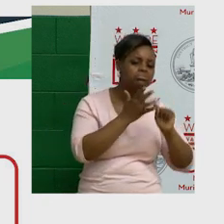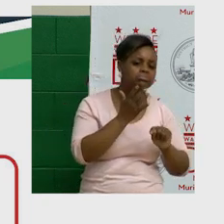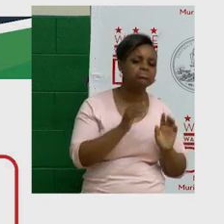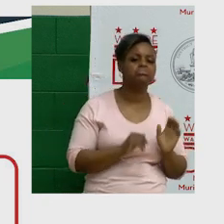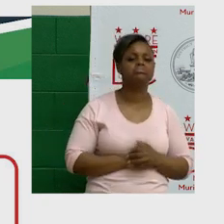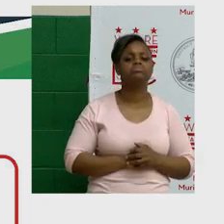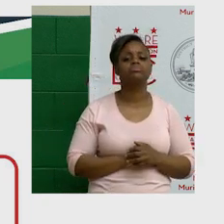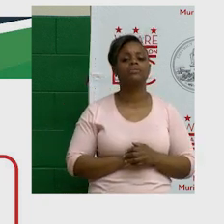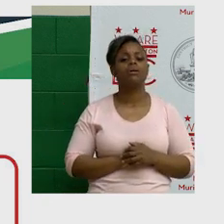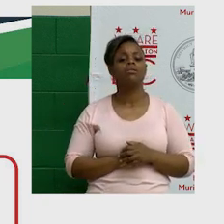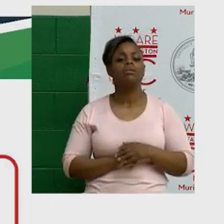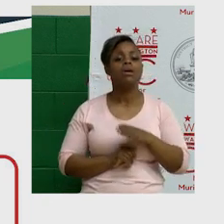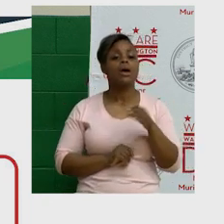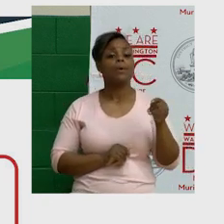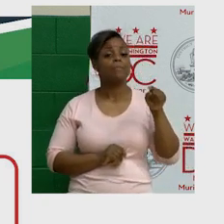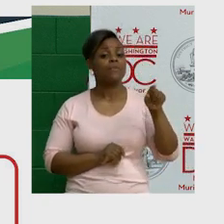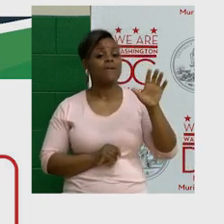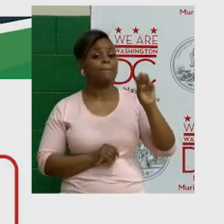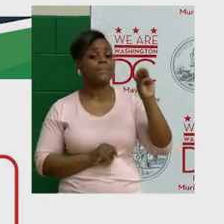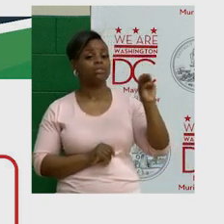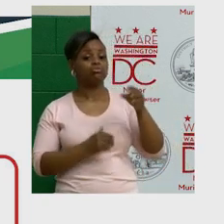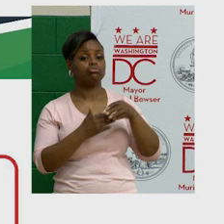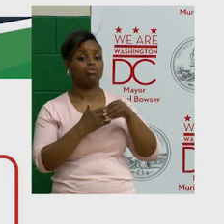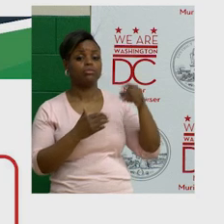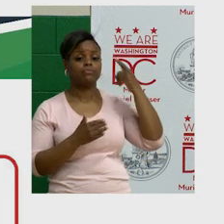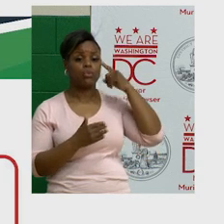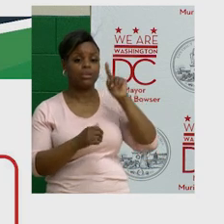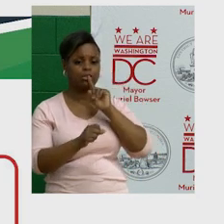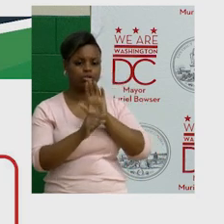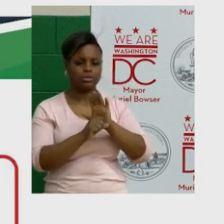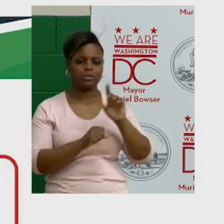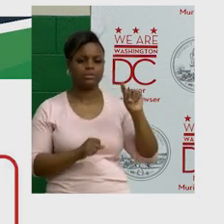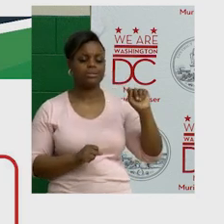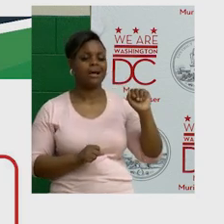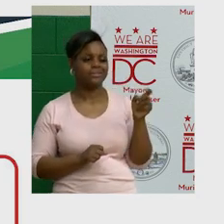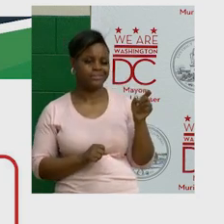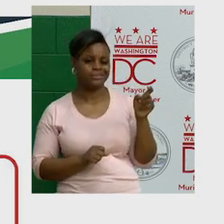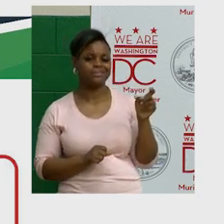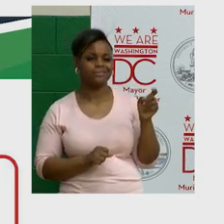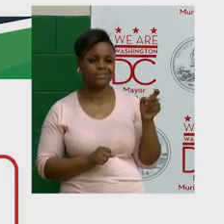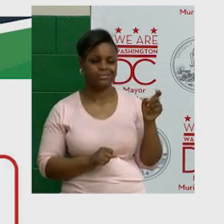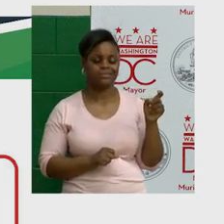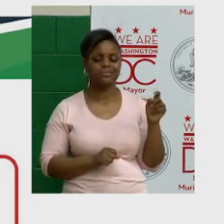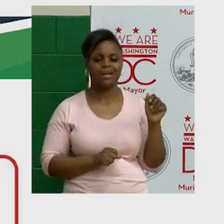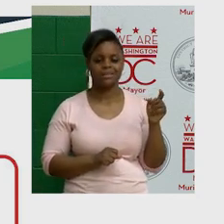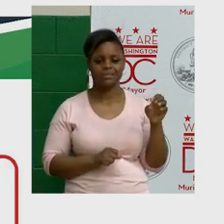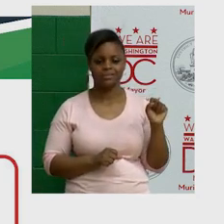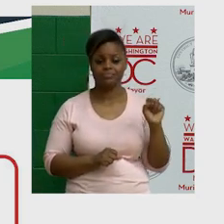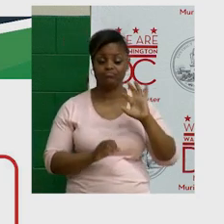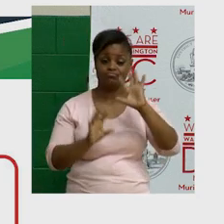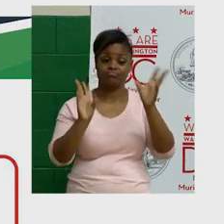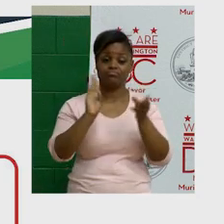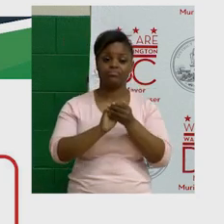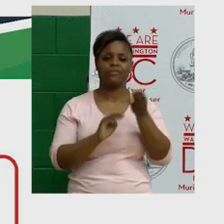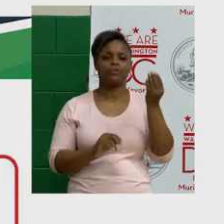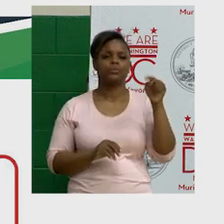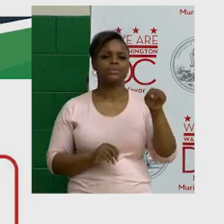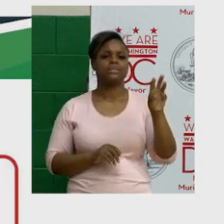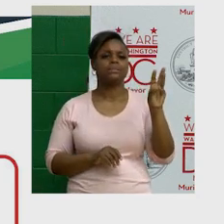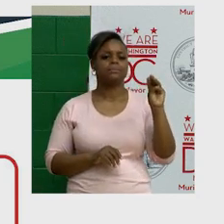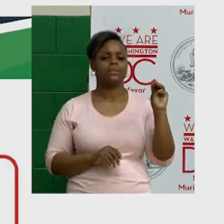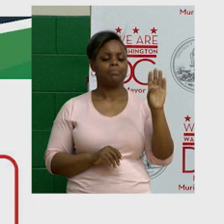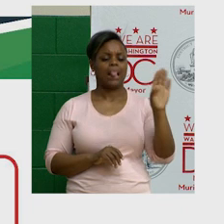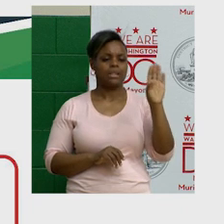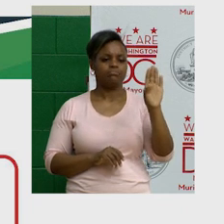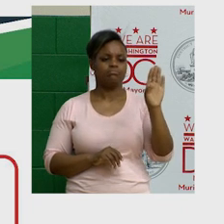just over half a billion dollars in dedicated taxes. All of these sources make up our $14.6 billion operating budget. And this is